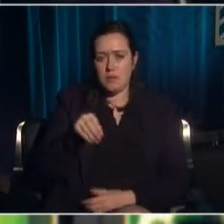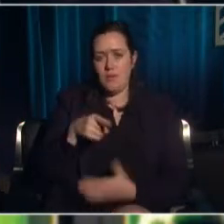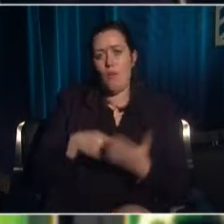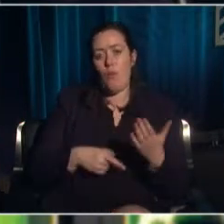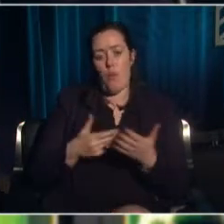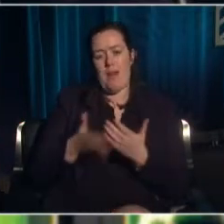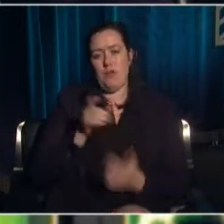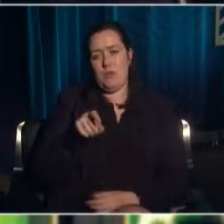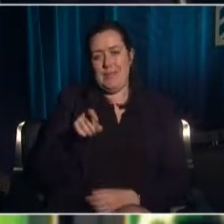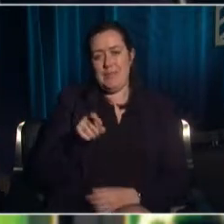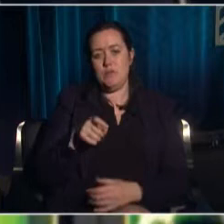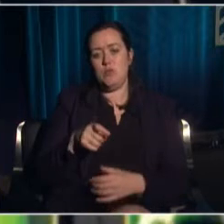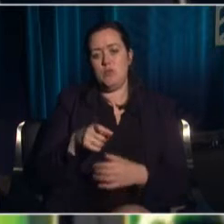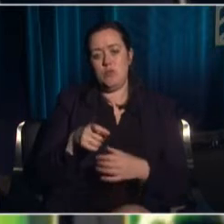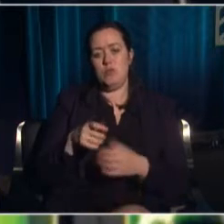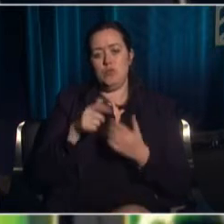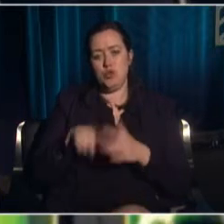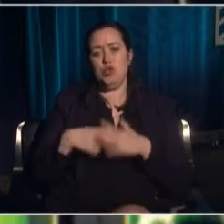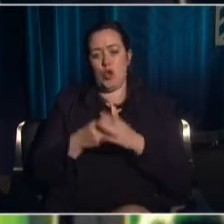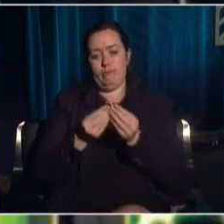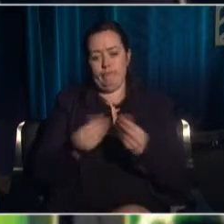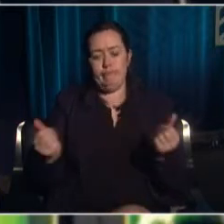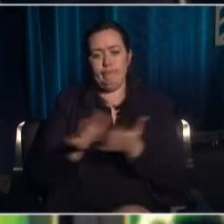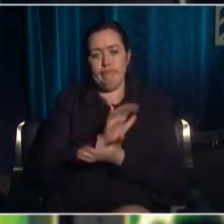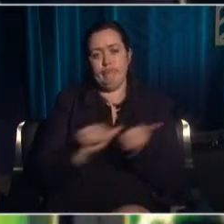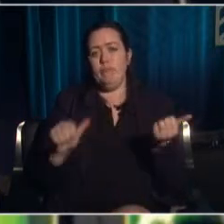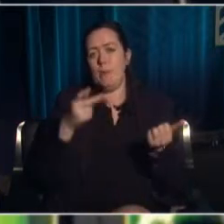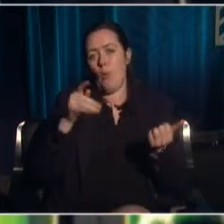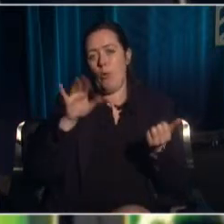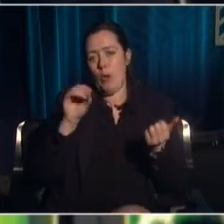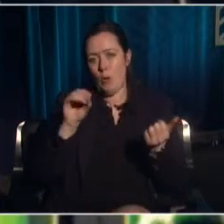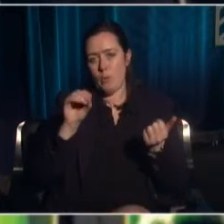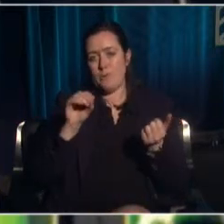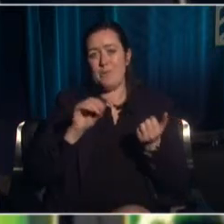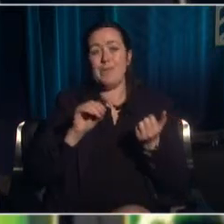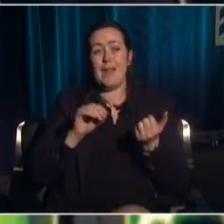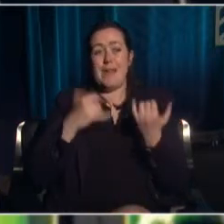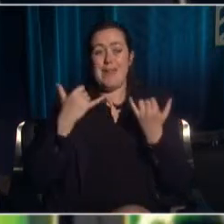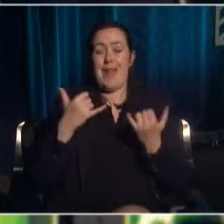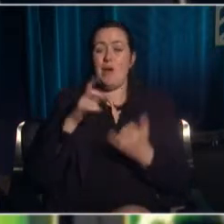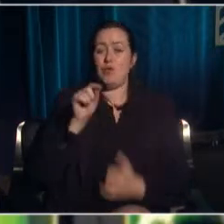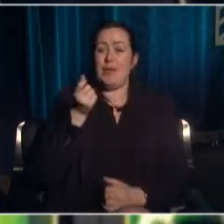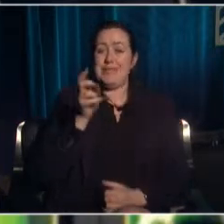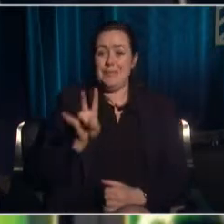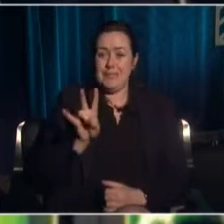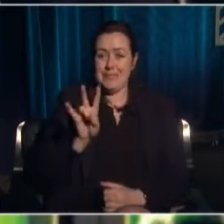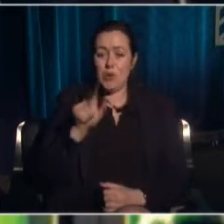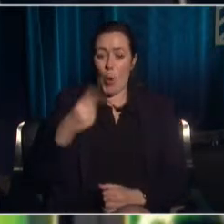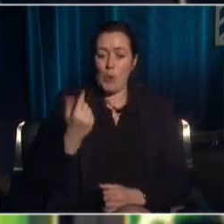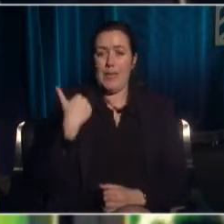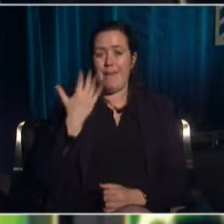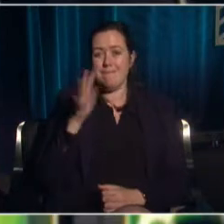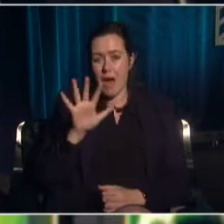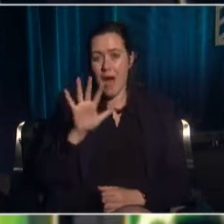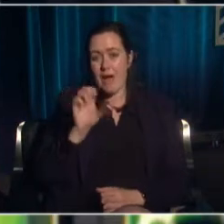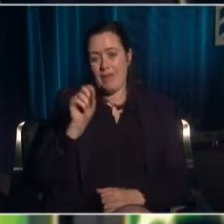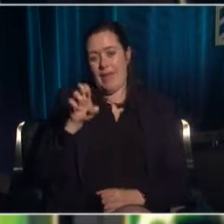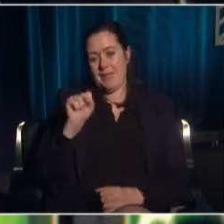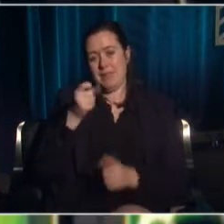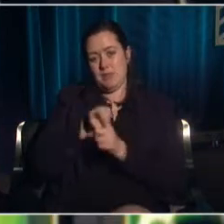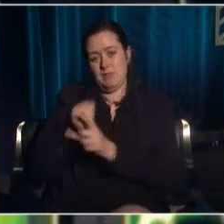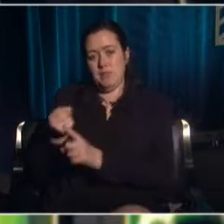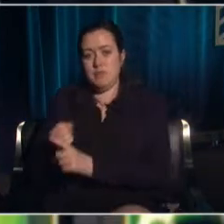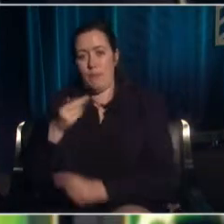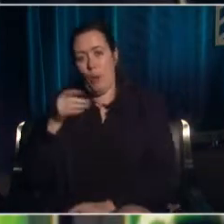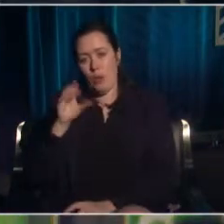eradication going. And today I'm pleased to say that in 2017, there have been 5 cases of polio so far this year.